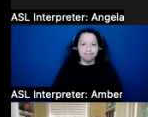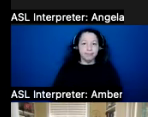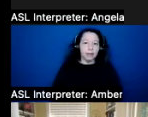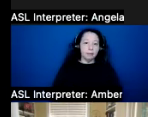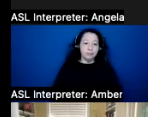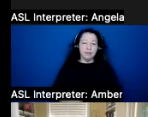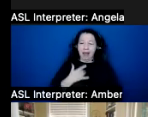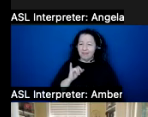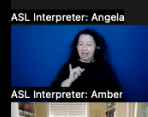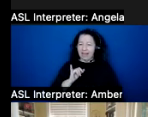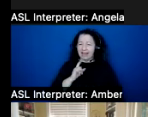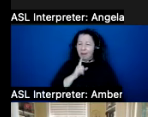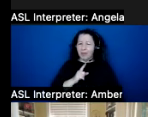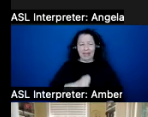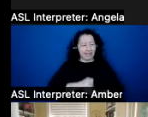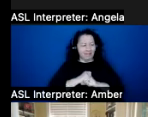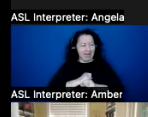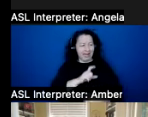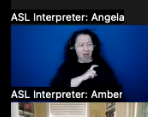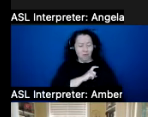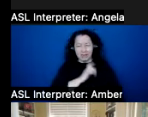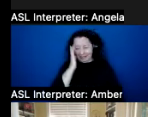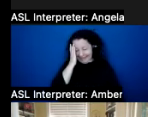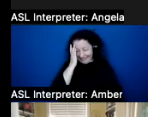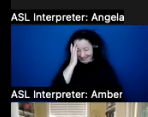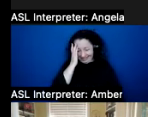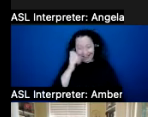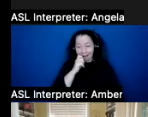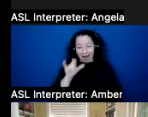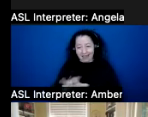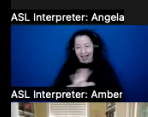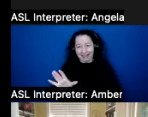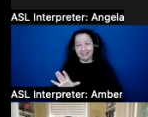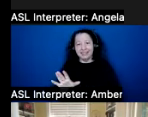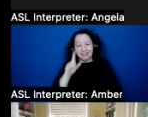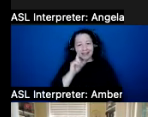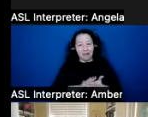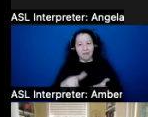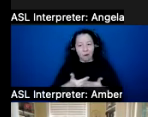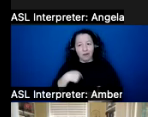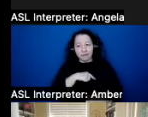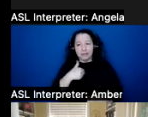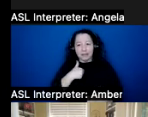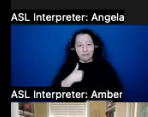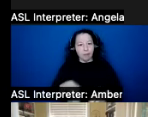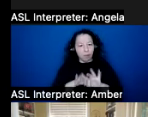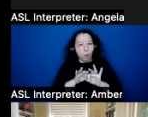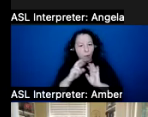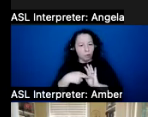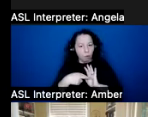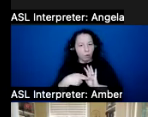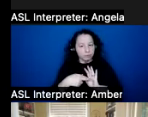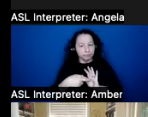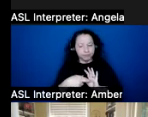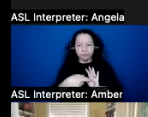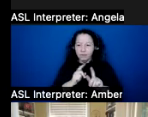I feel like I'm sticking up for law enforcement. It's not that. I just am trying to, I mean, I believe we all have our important roles, right? But like I